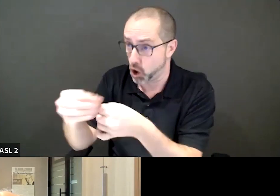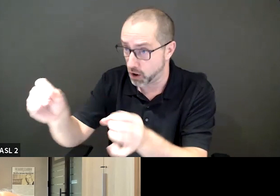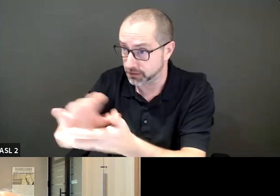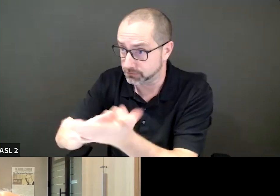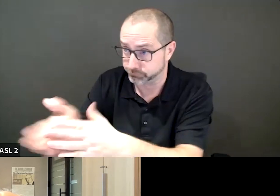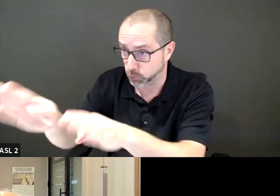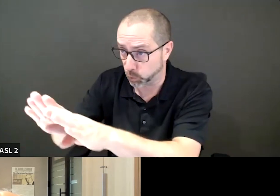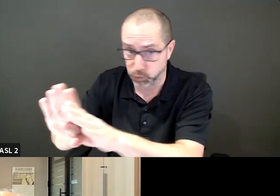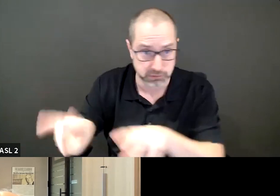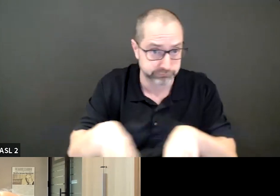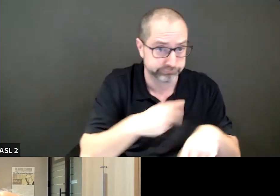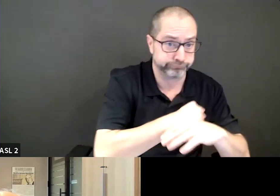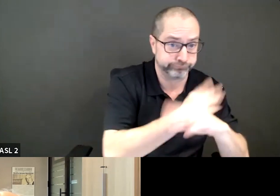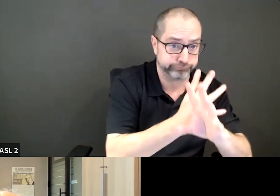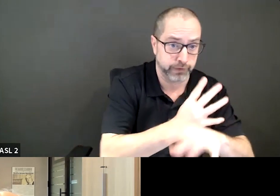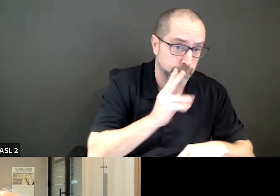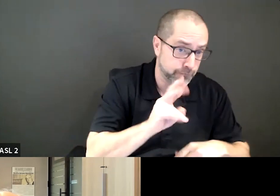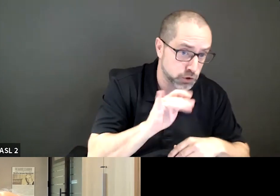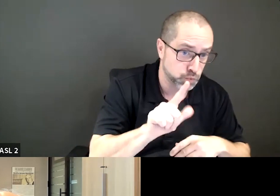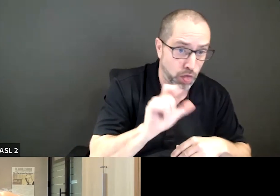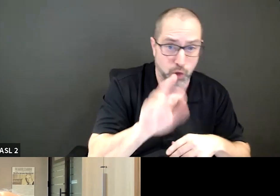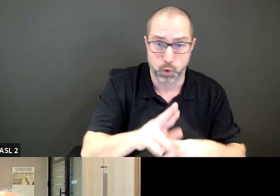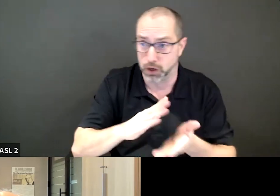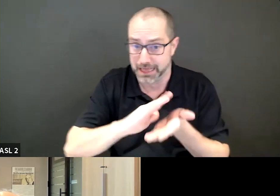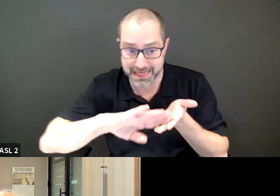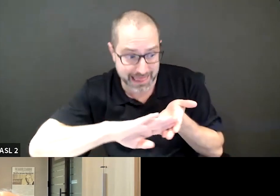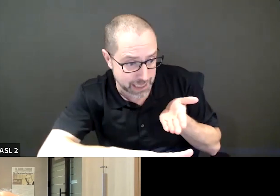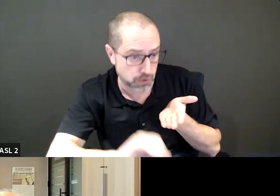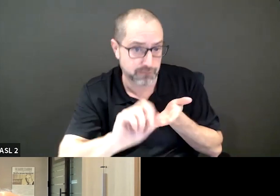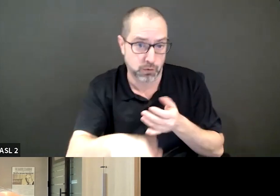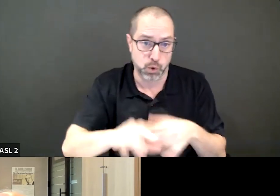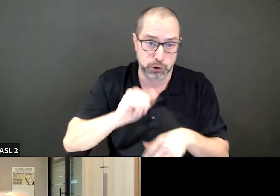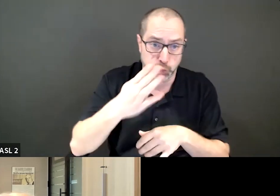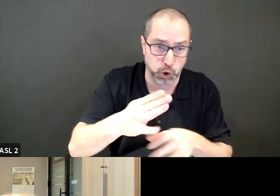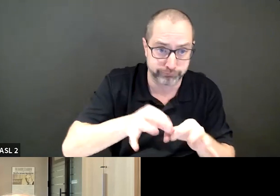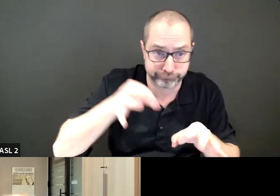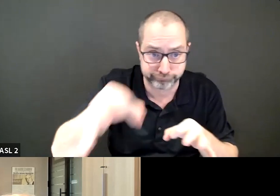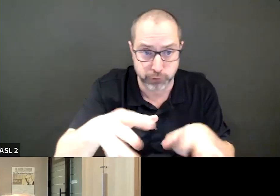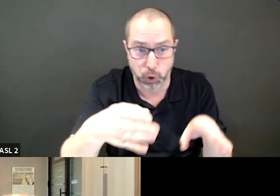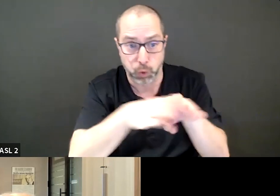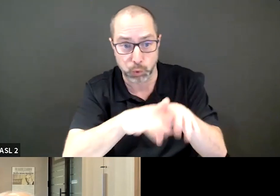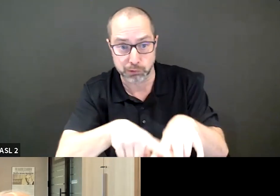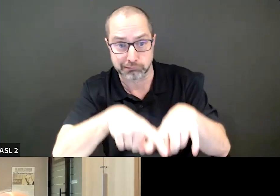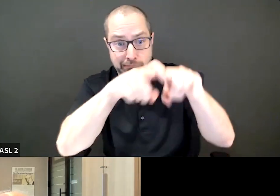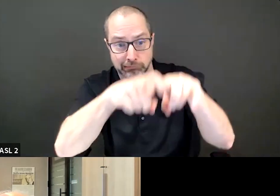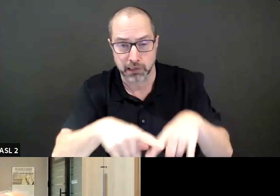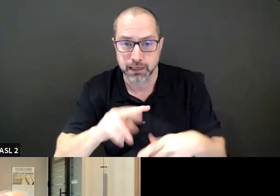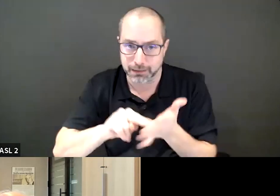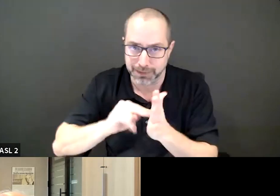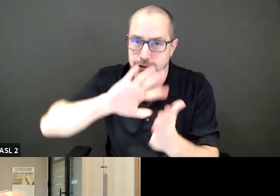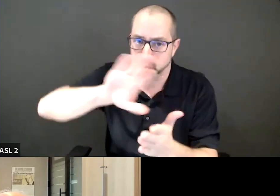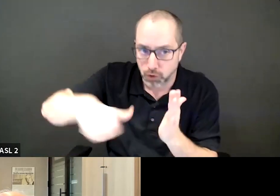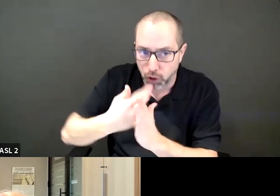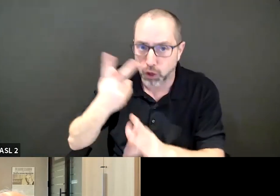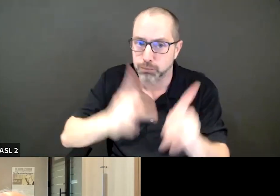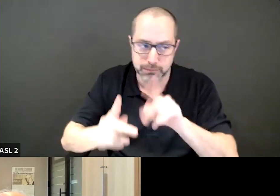risk of being laid off or having their jobs furloughed. And that's why we think that employers and quite frankly, all parties need to be more